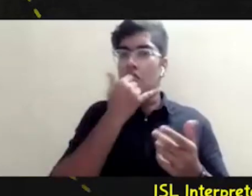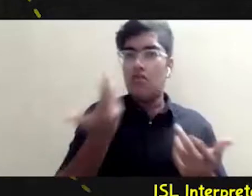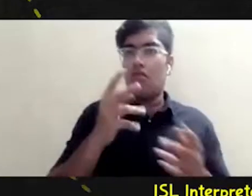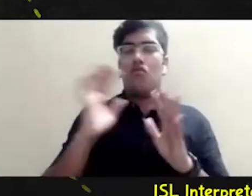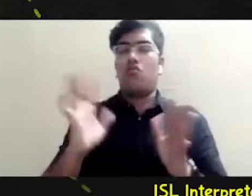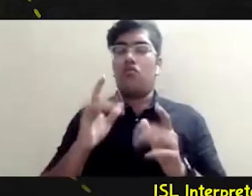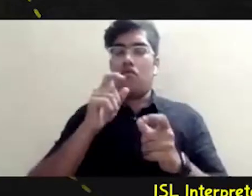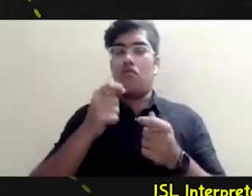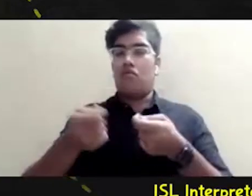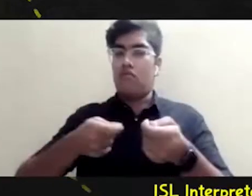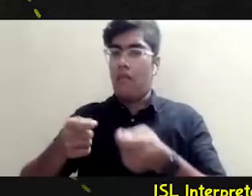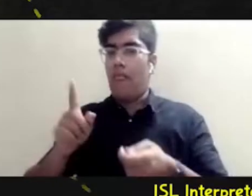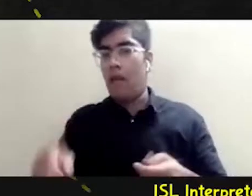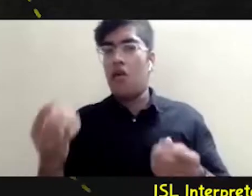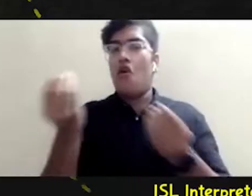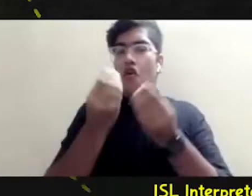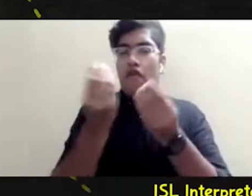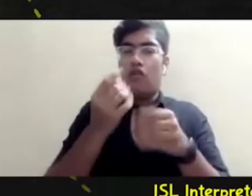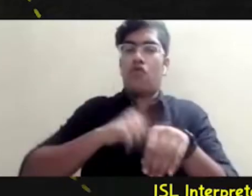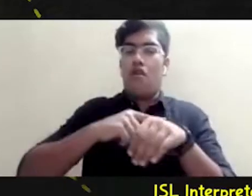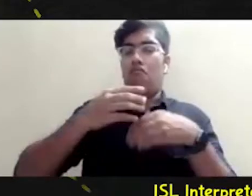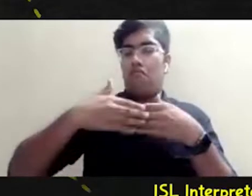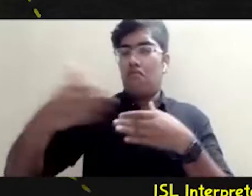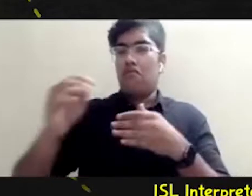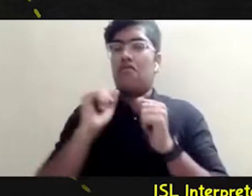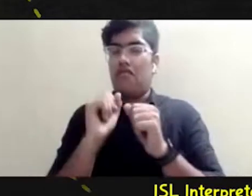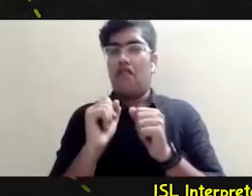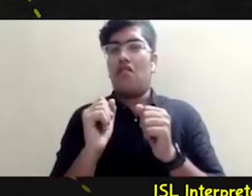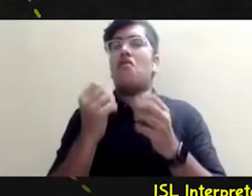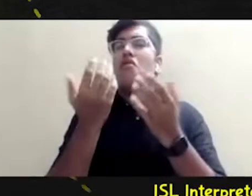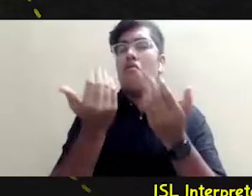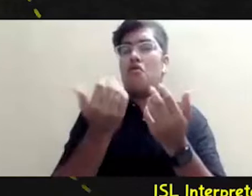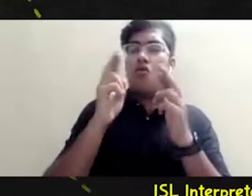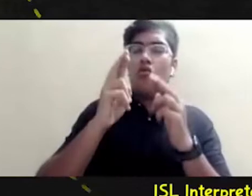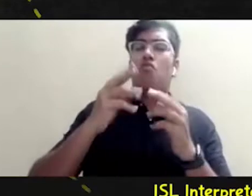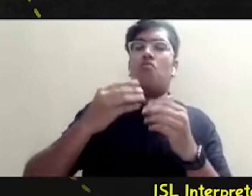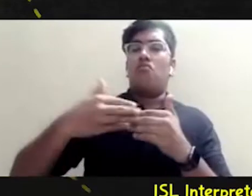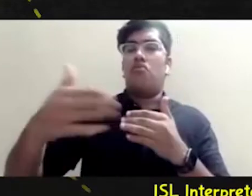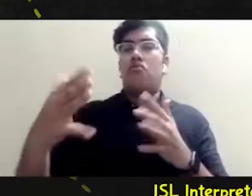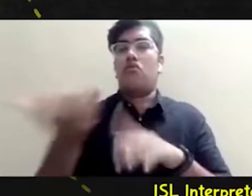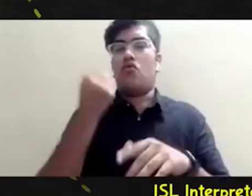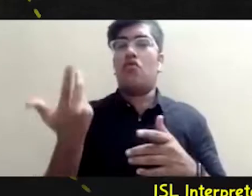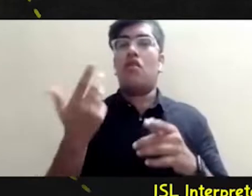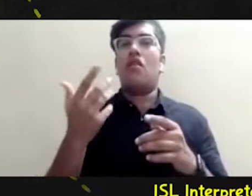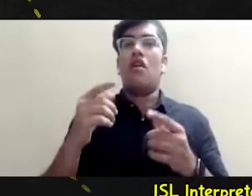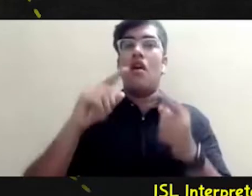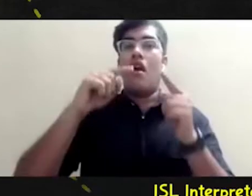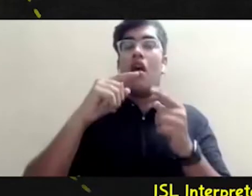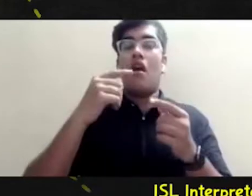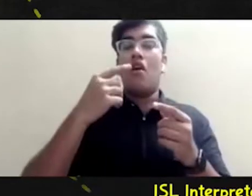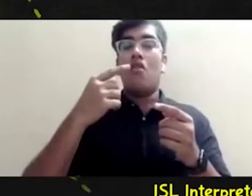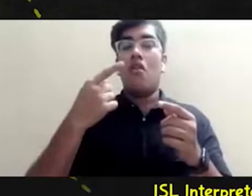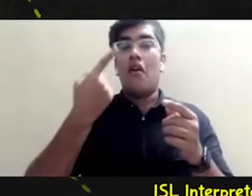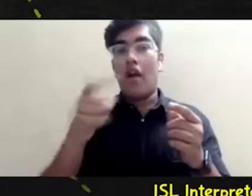years in the years to come. So I think ethical data is something that is going to be incredibly challenging as we move ahead.